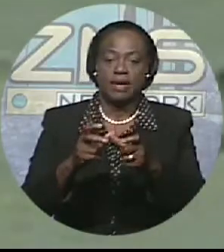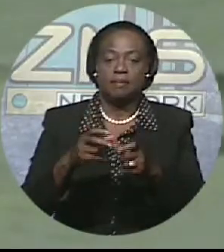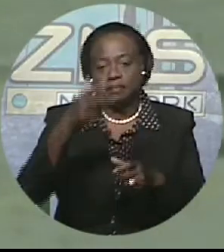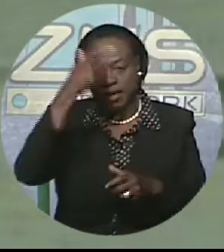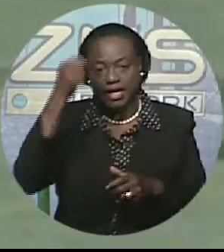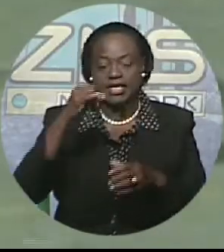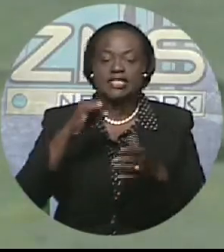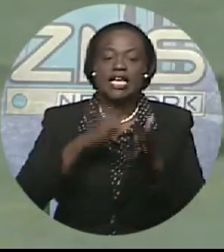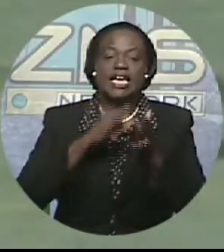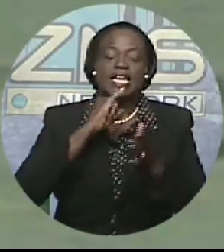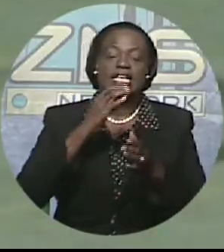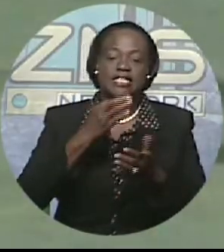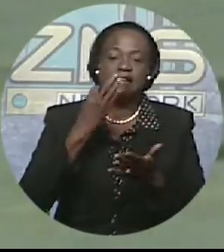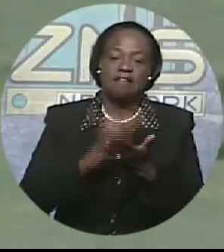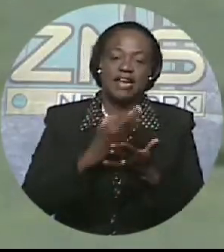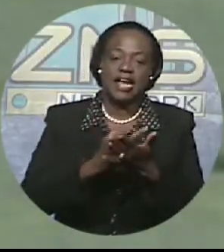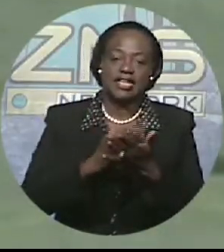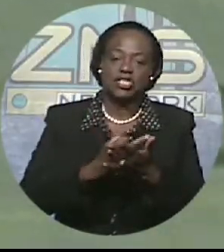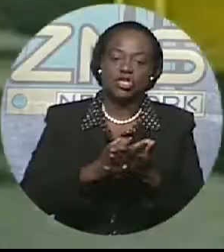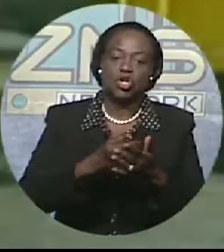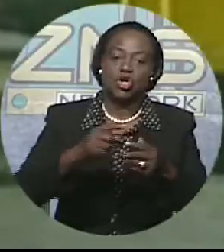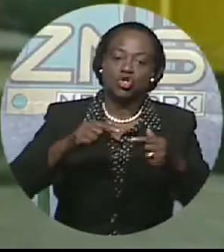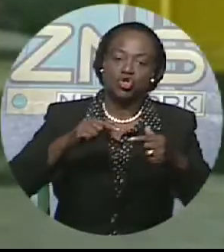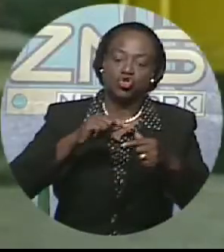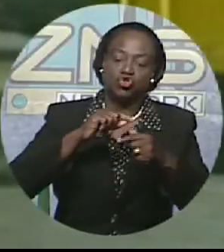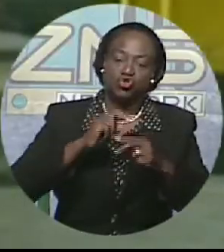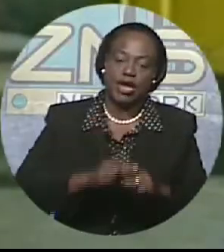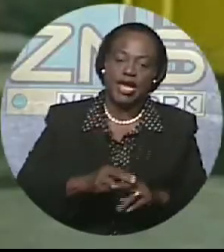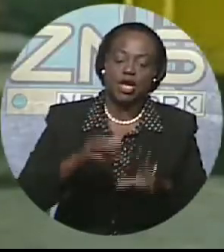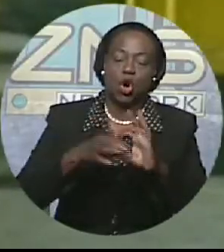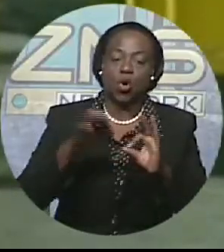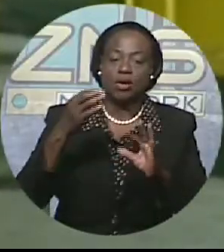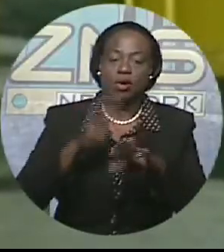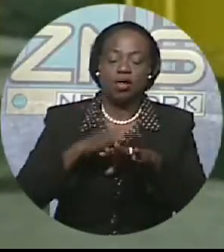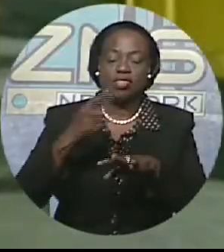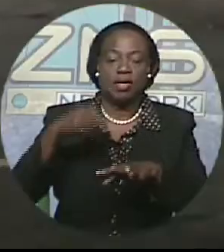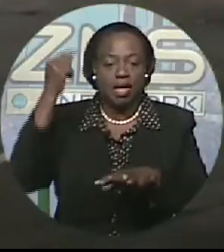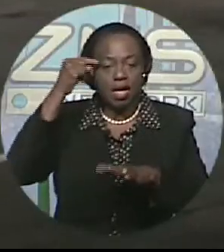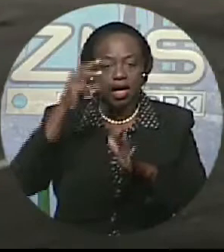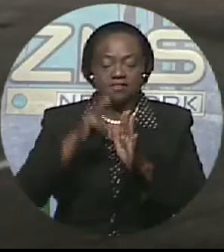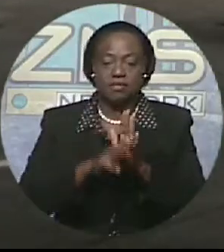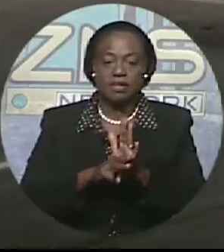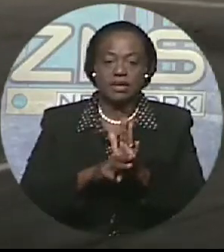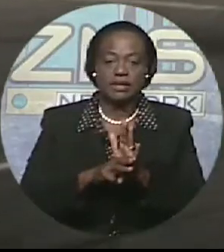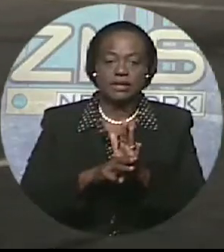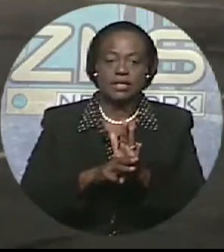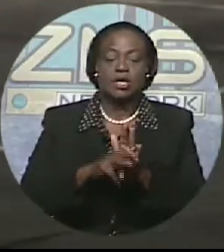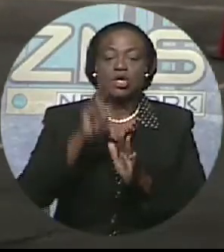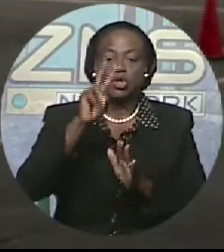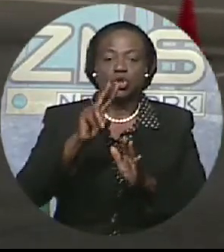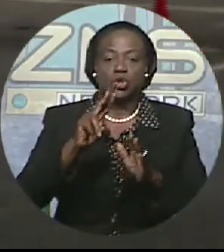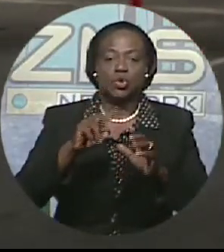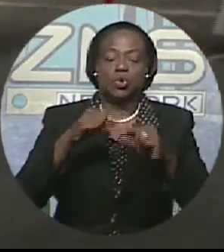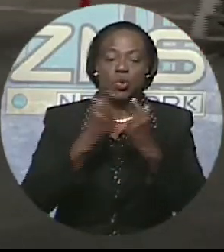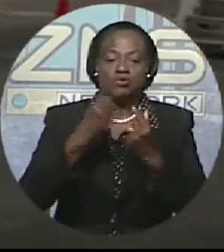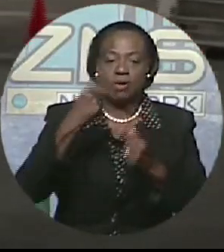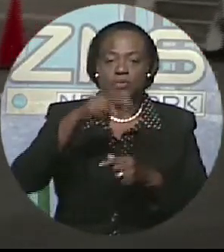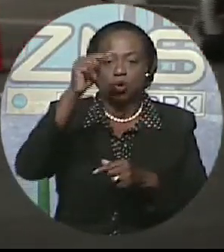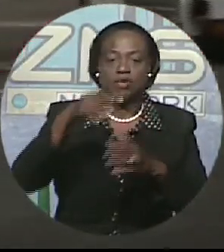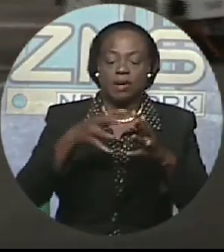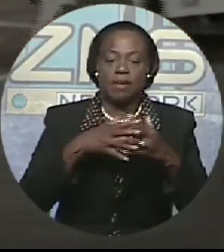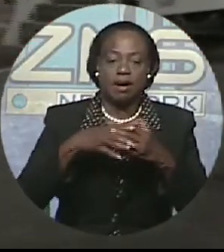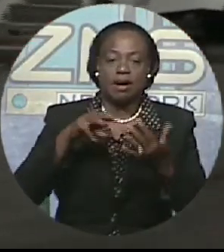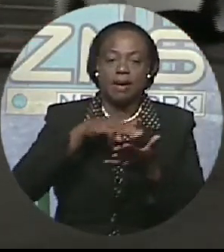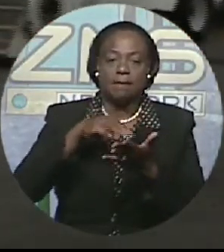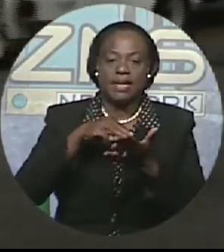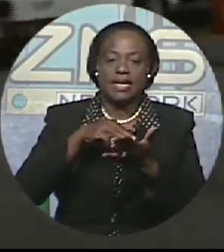to the government. Today, the Deputy Prime Minister said several key players within the aviation sector from North America, the Middle East, and the Far East